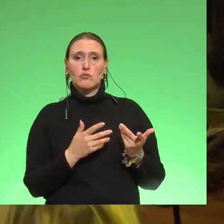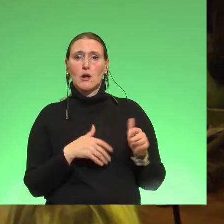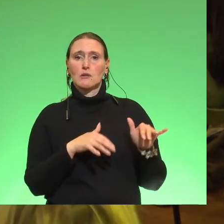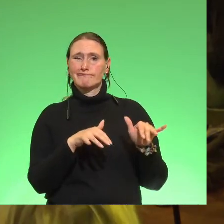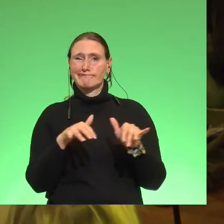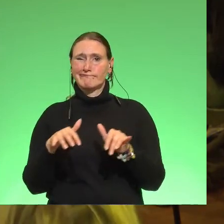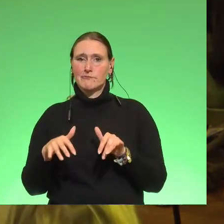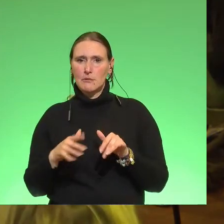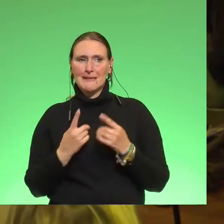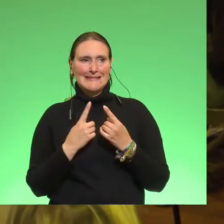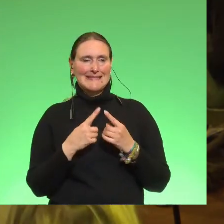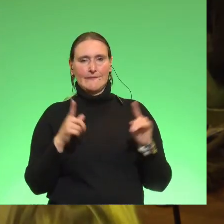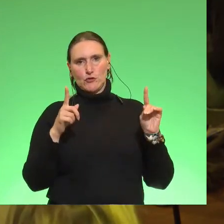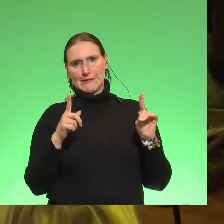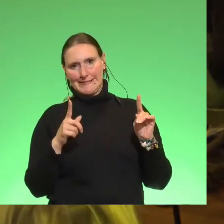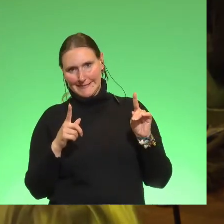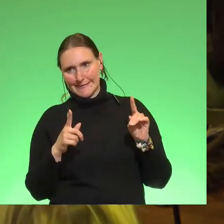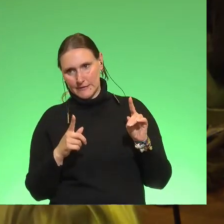is